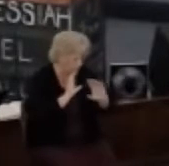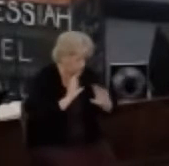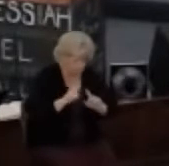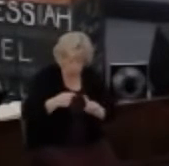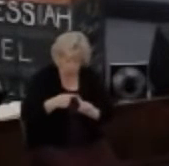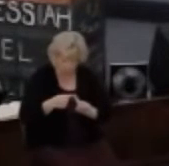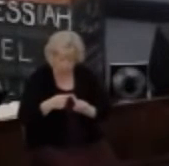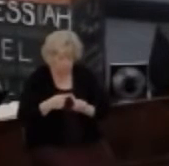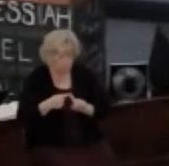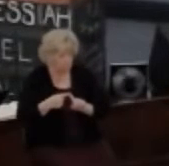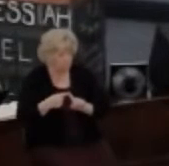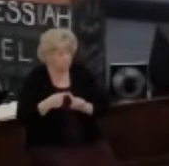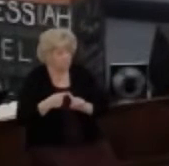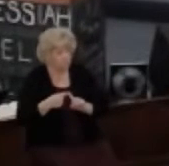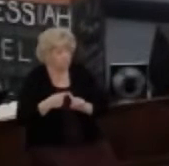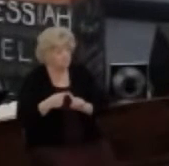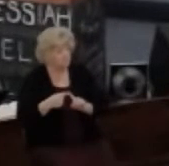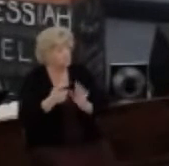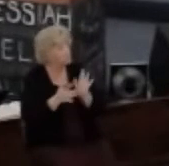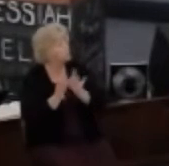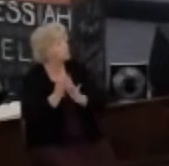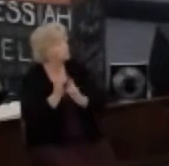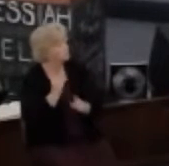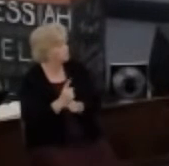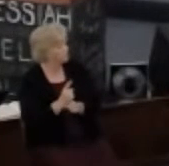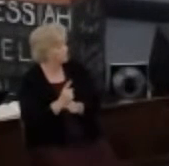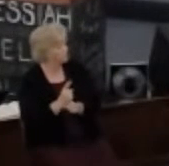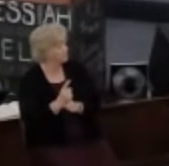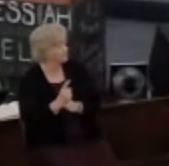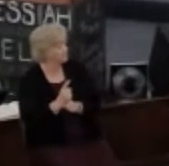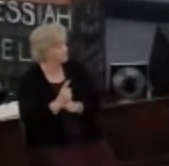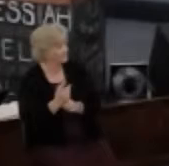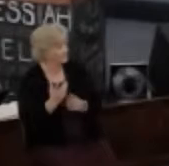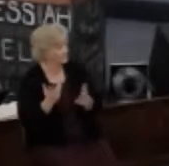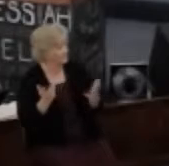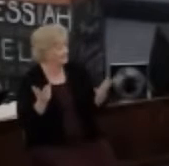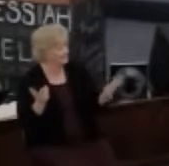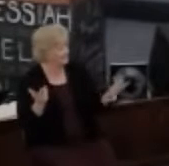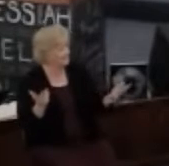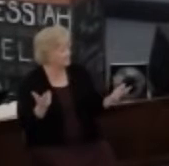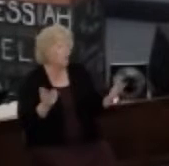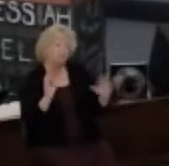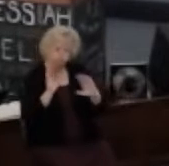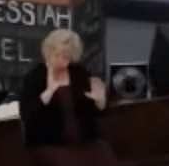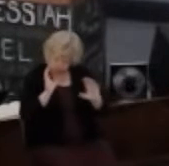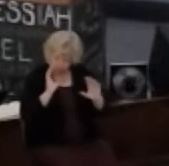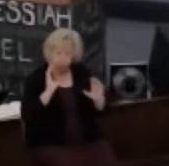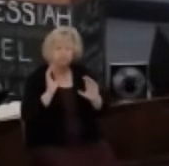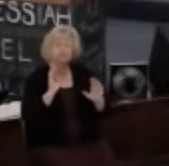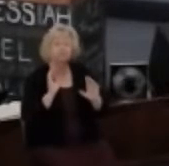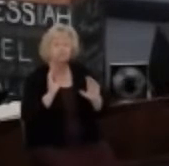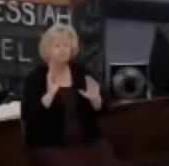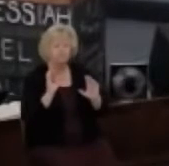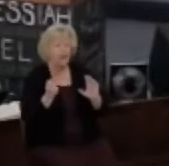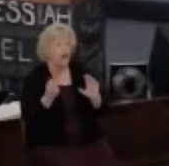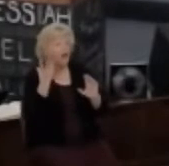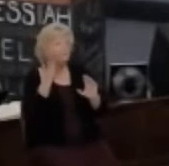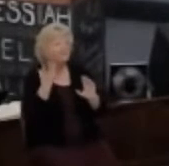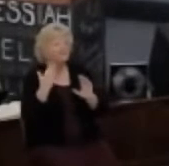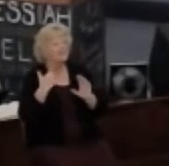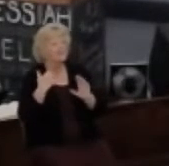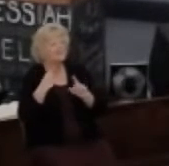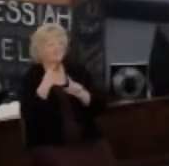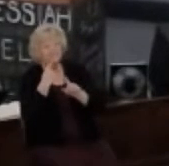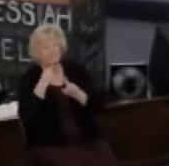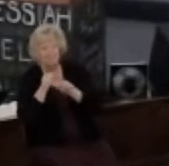you had with people, but how many of those conversations included Jesus? How many people did you